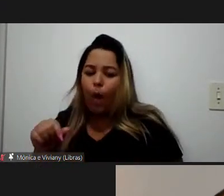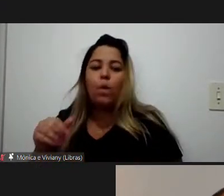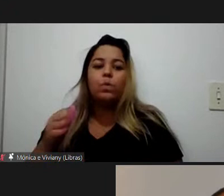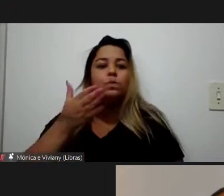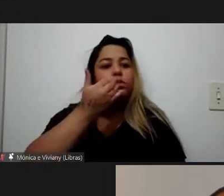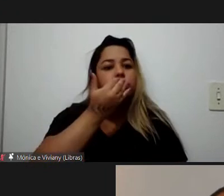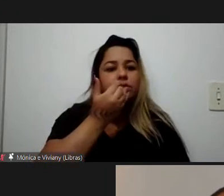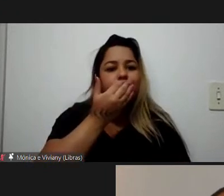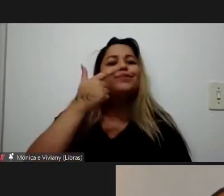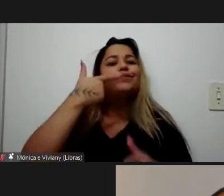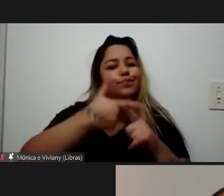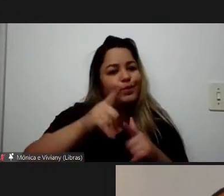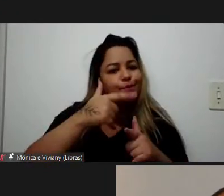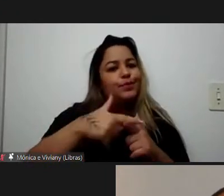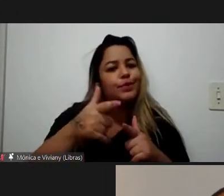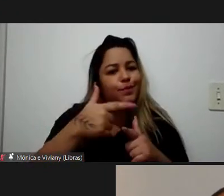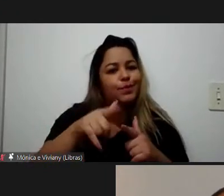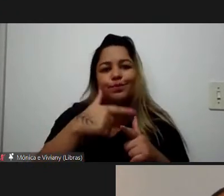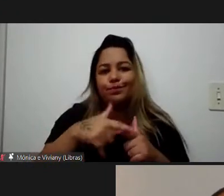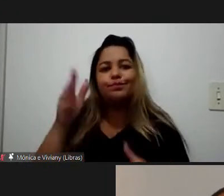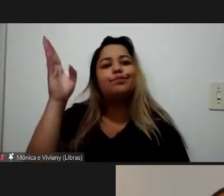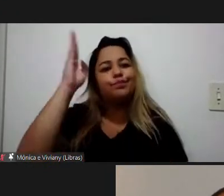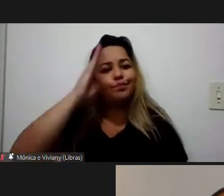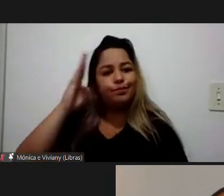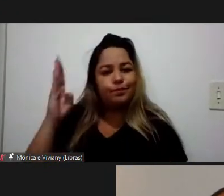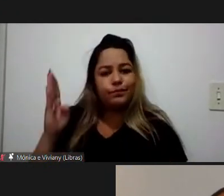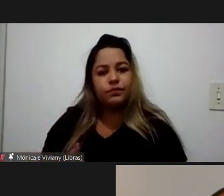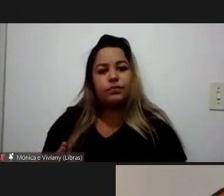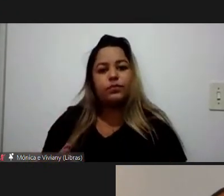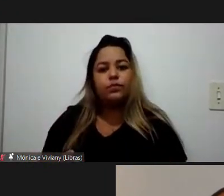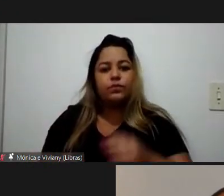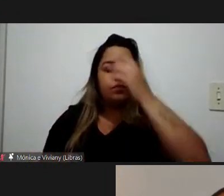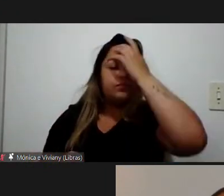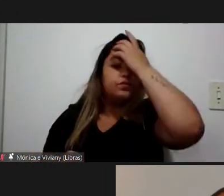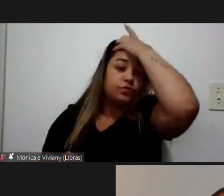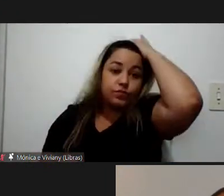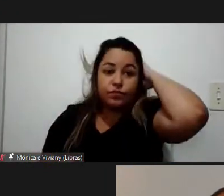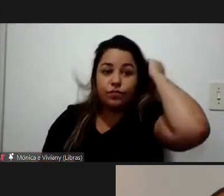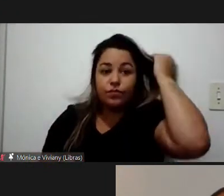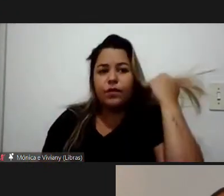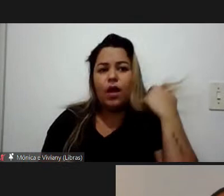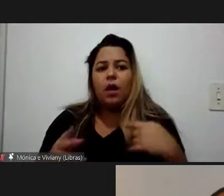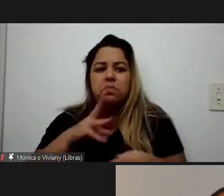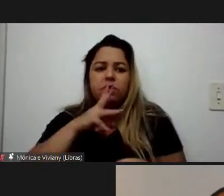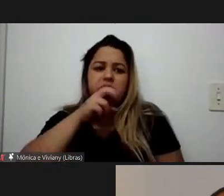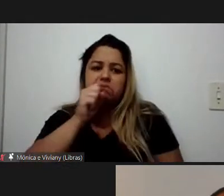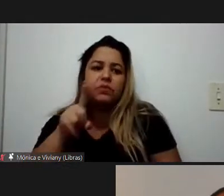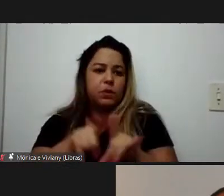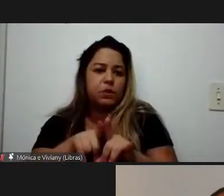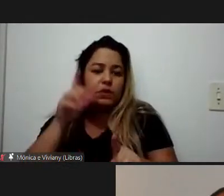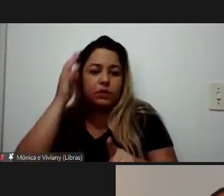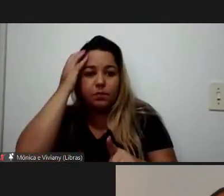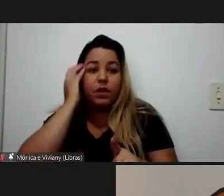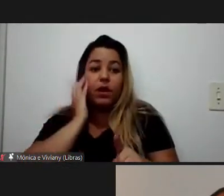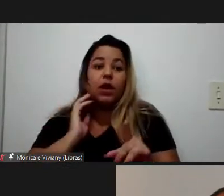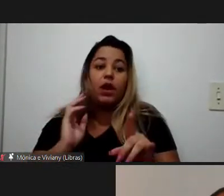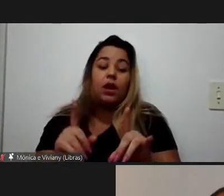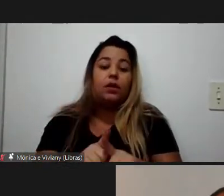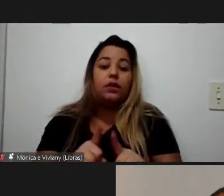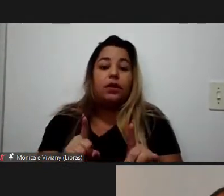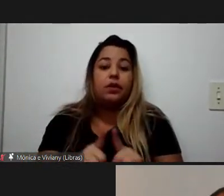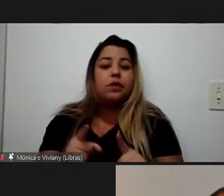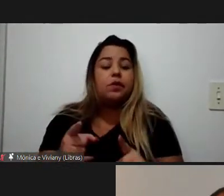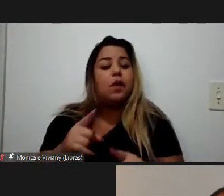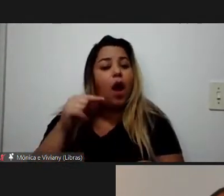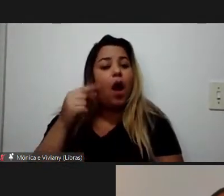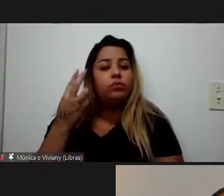How salt are put in food, we still have this problem. And in a general way, we have the attention